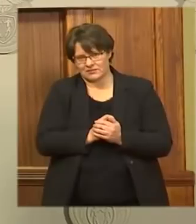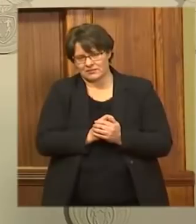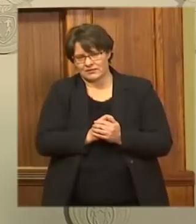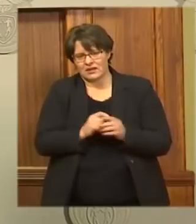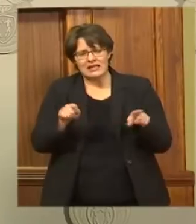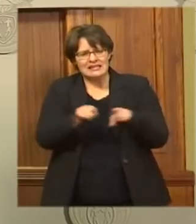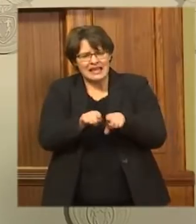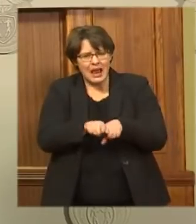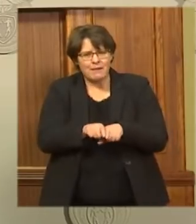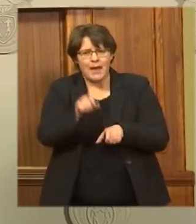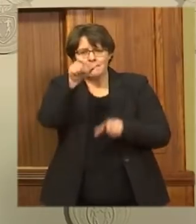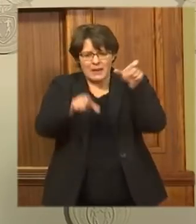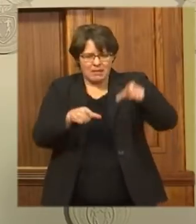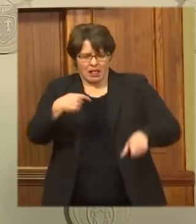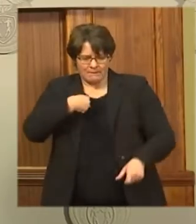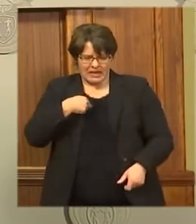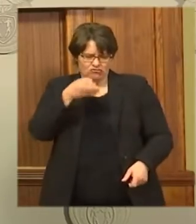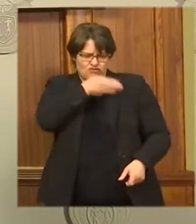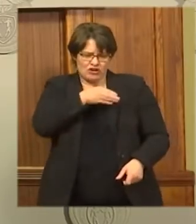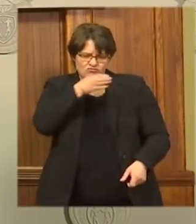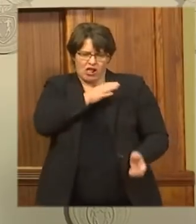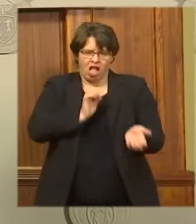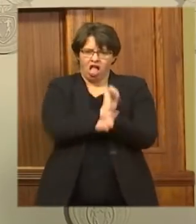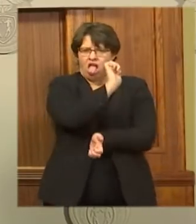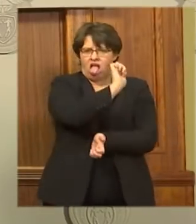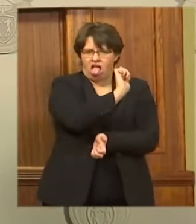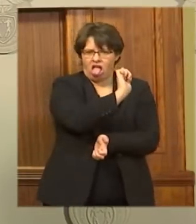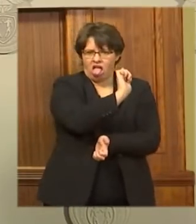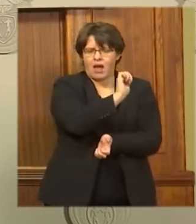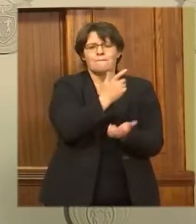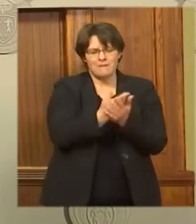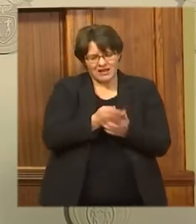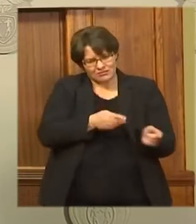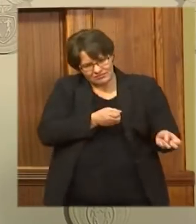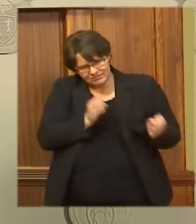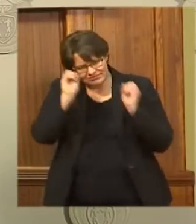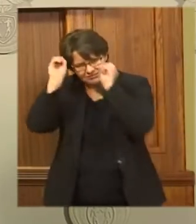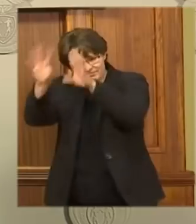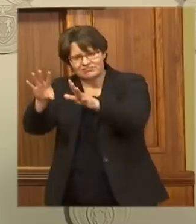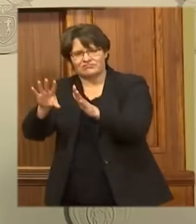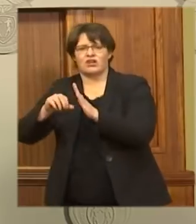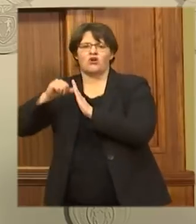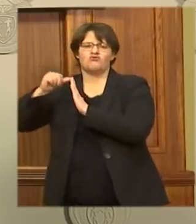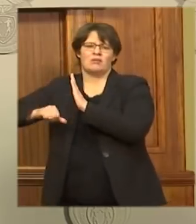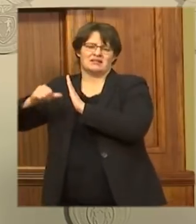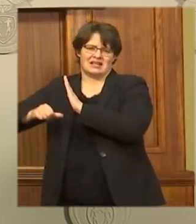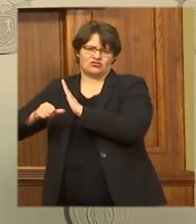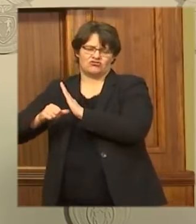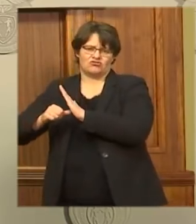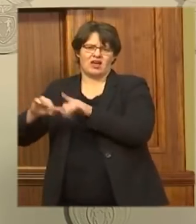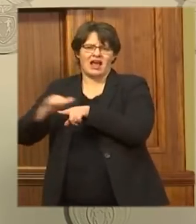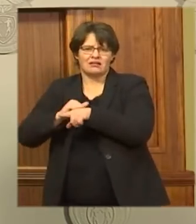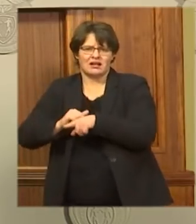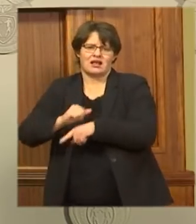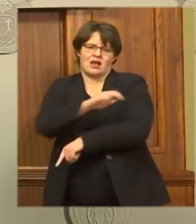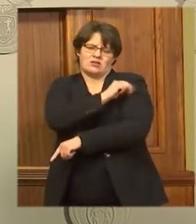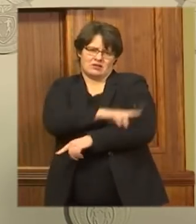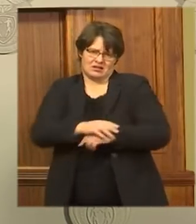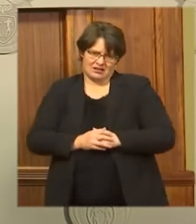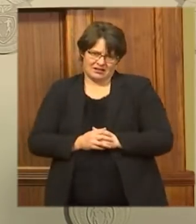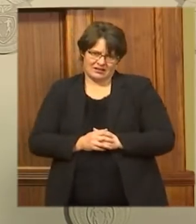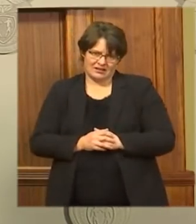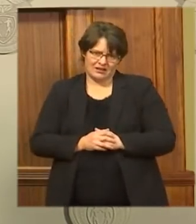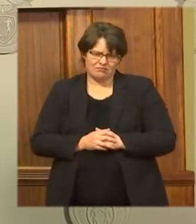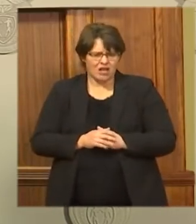to people with drinking problems, including through rehabilitation and treatment. We need to encourage